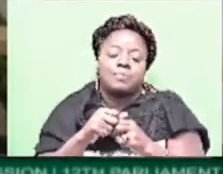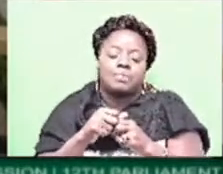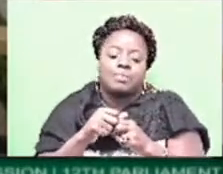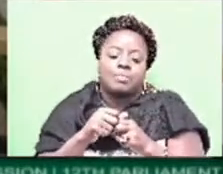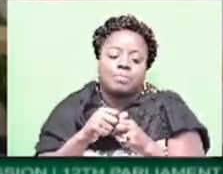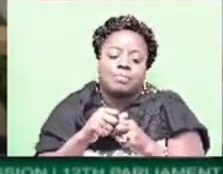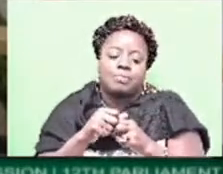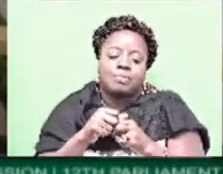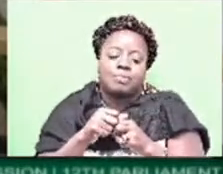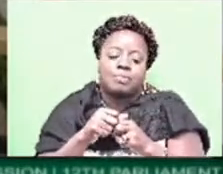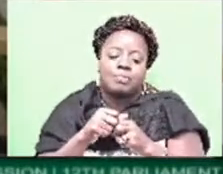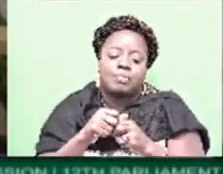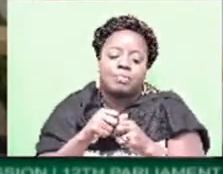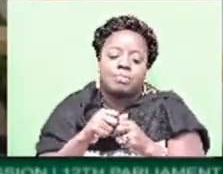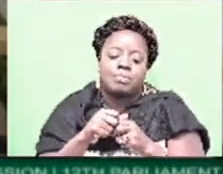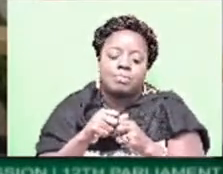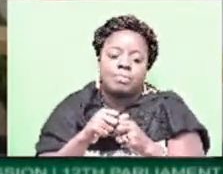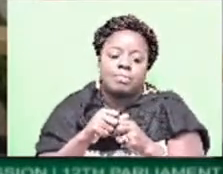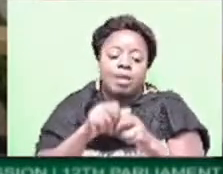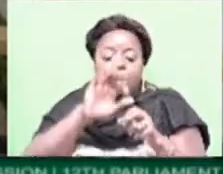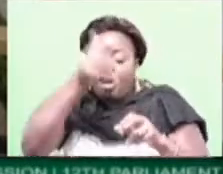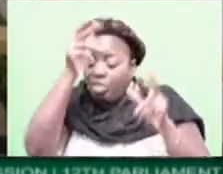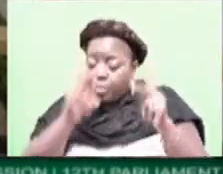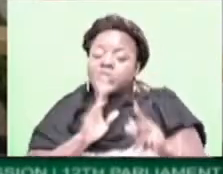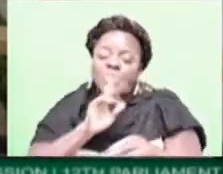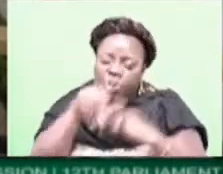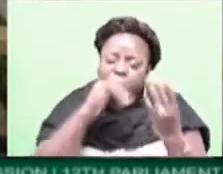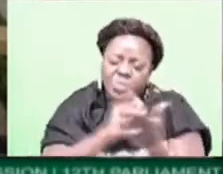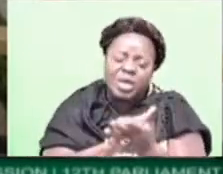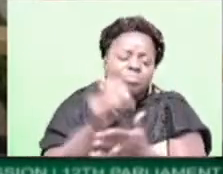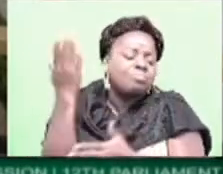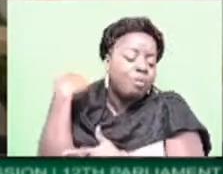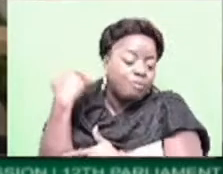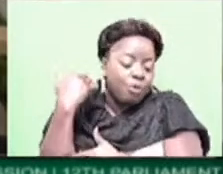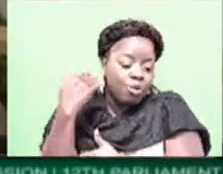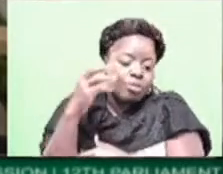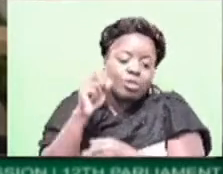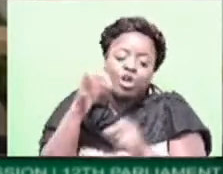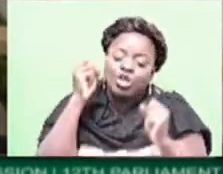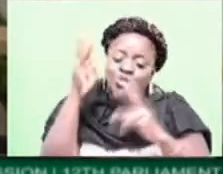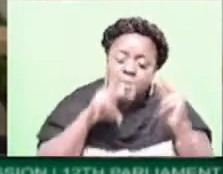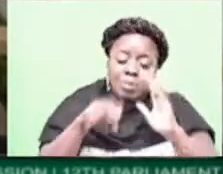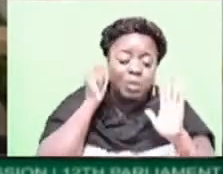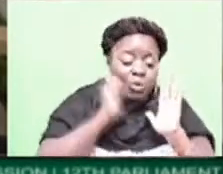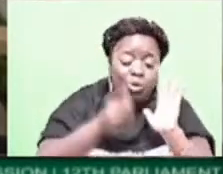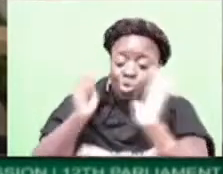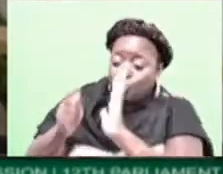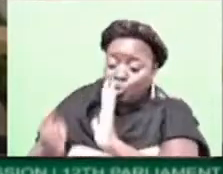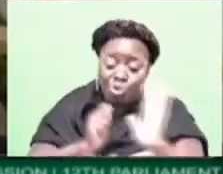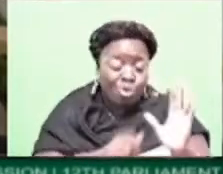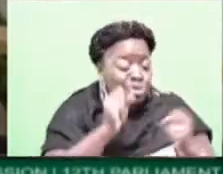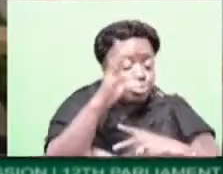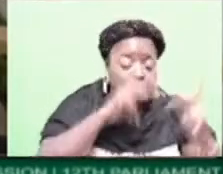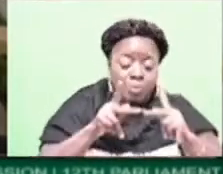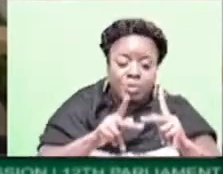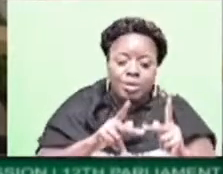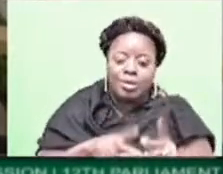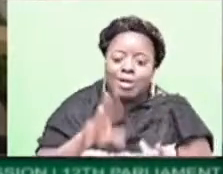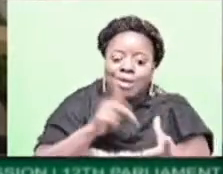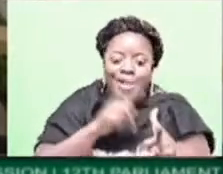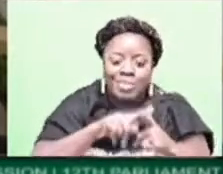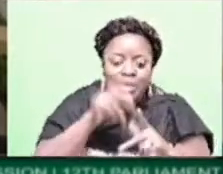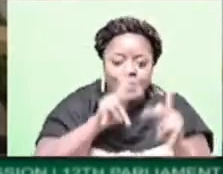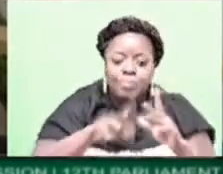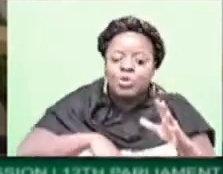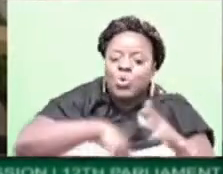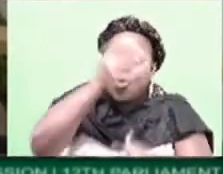some of those challenges in terms of bogging the court system down, in terms of getting persons to go there to pay the fines,